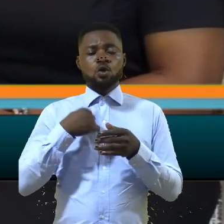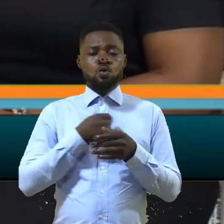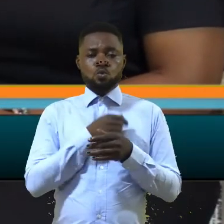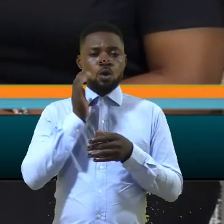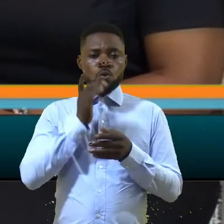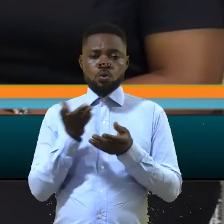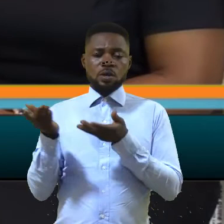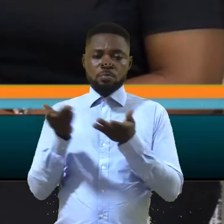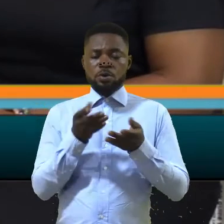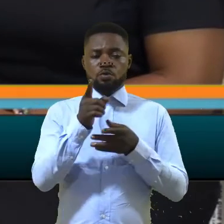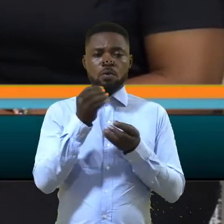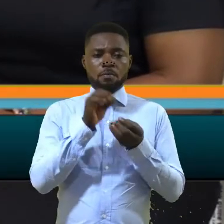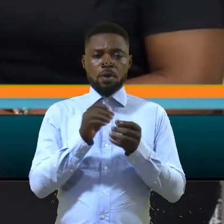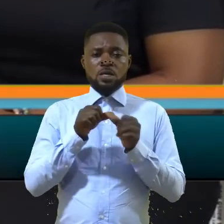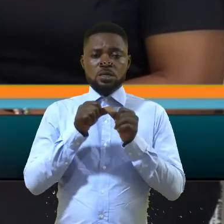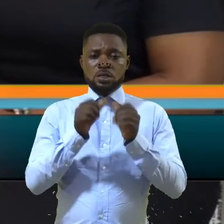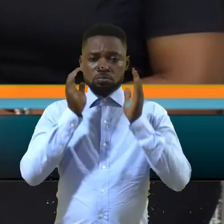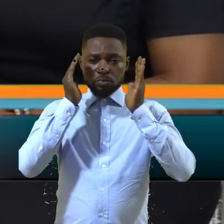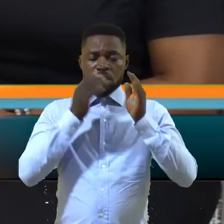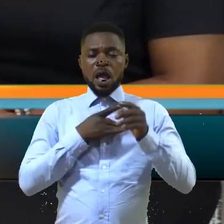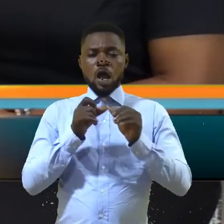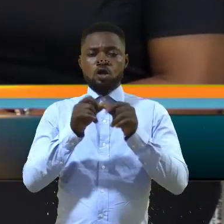more. Stay tuned and continue to